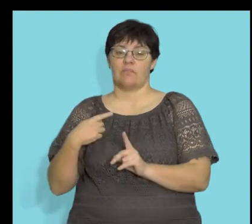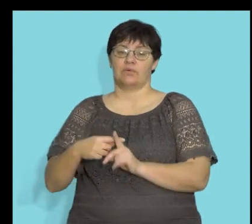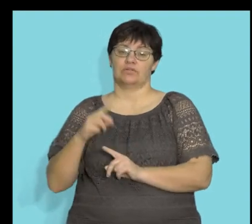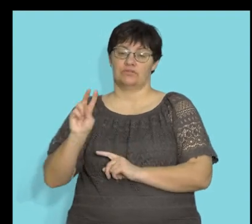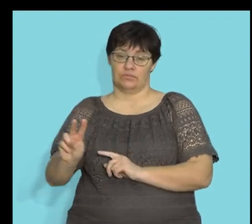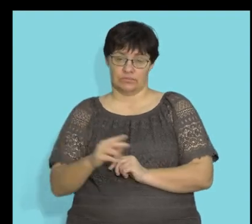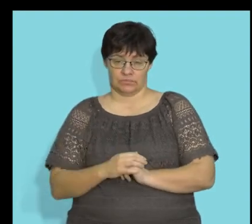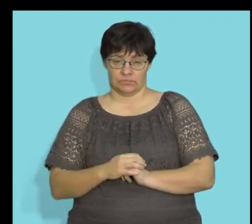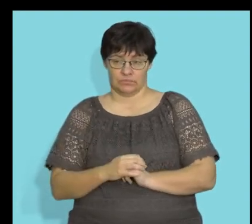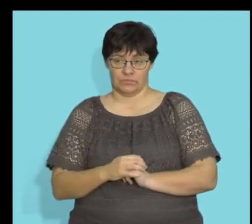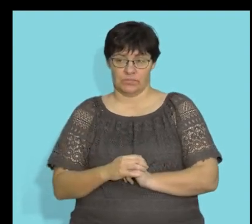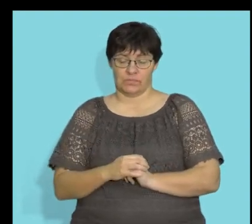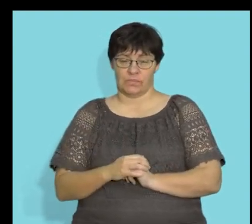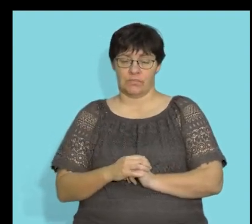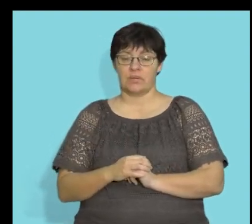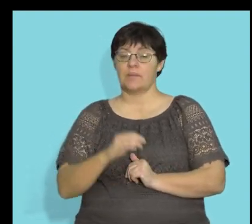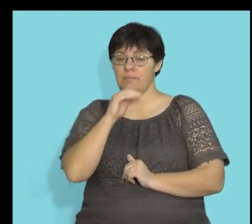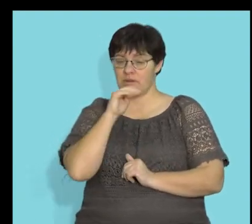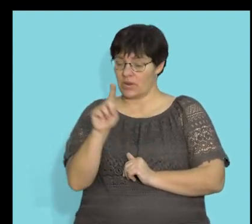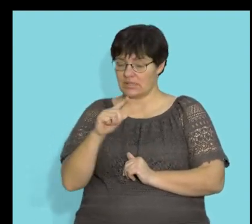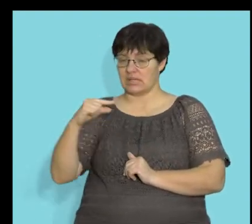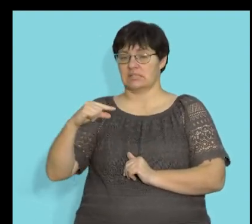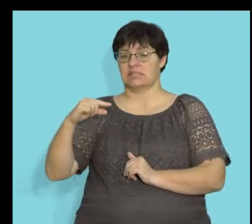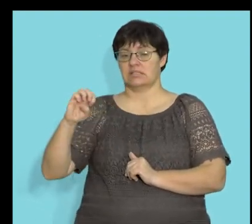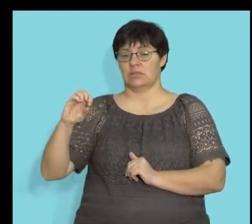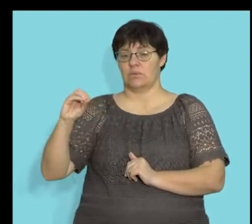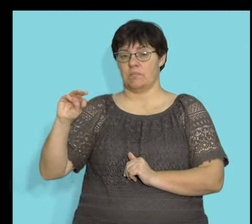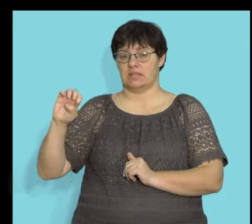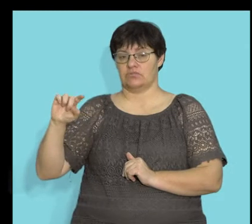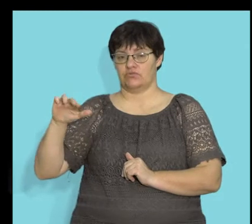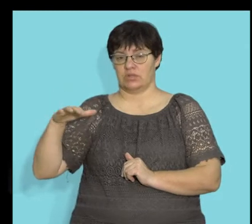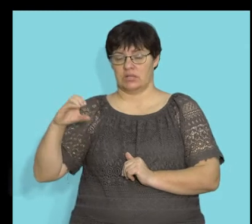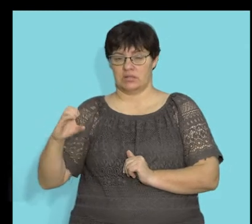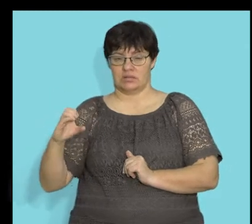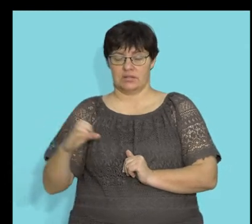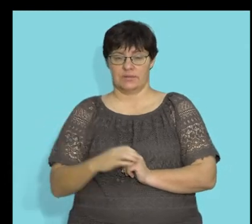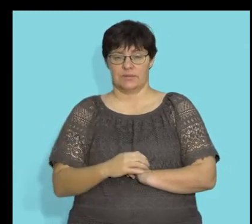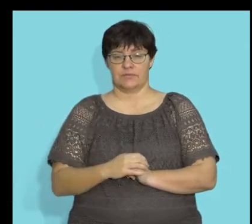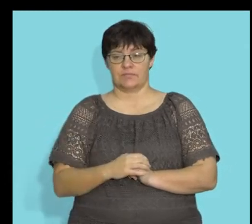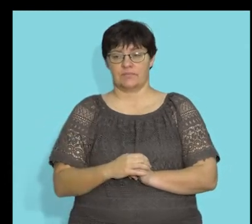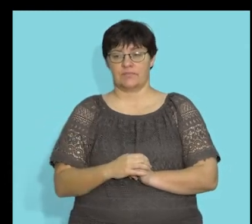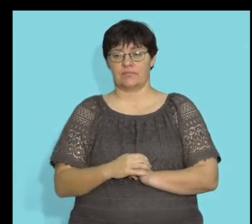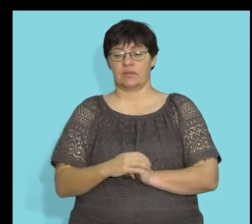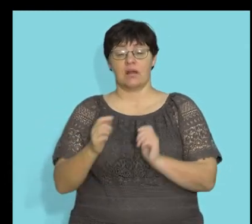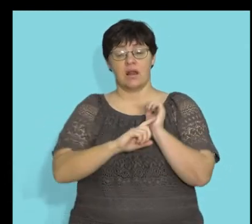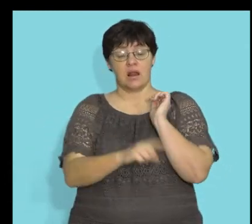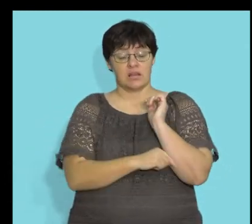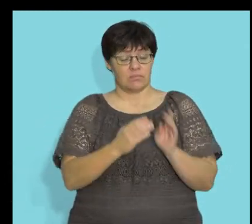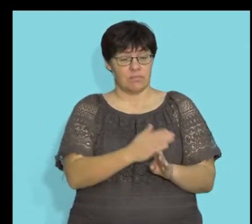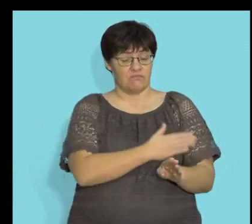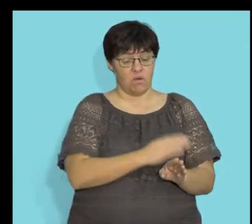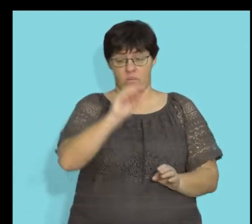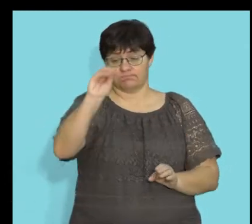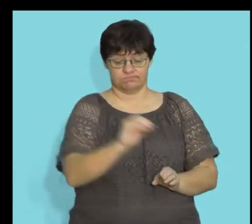2. So that means that it is a geometric series. The last thing that I need to do before I